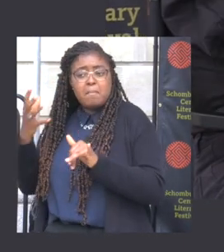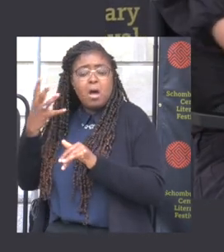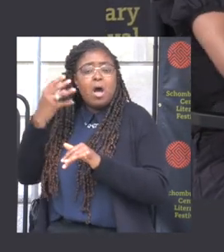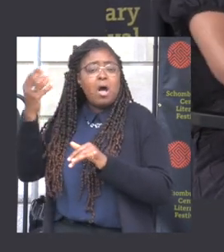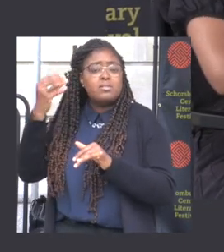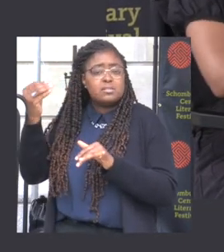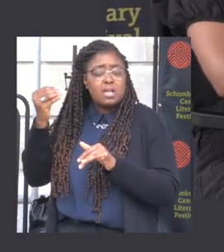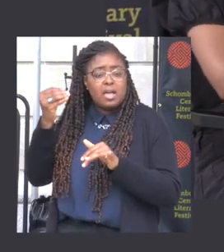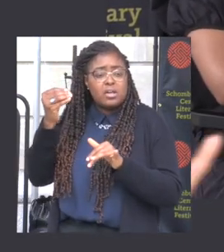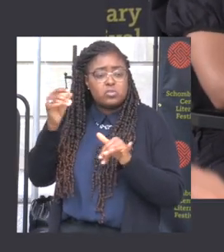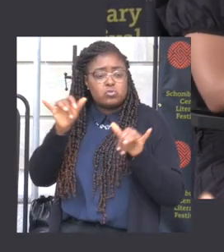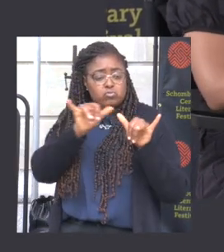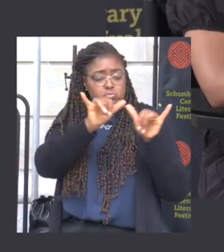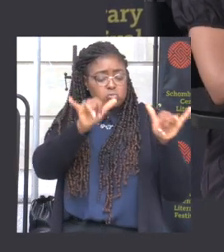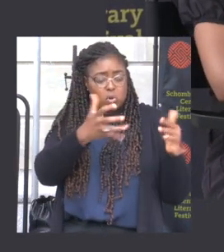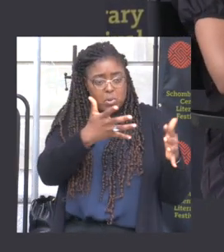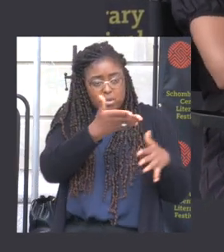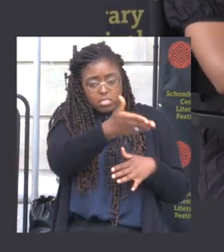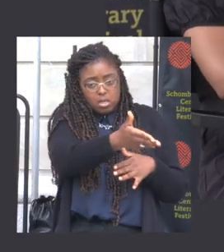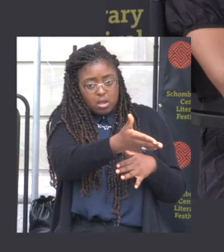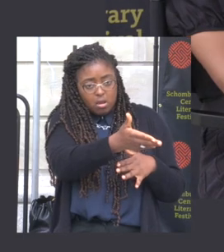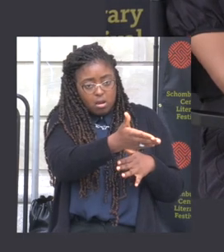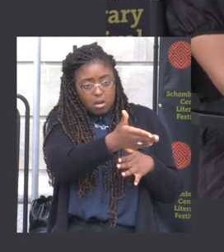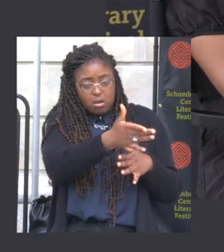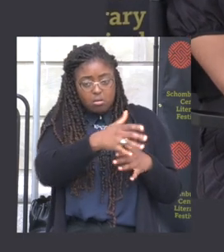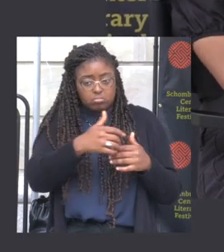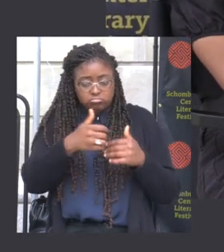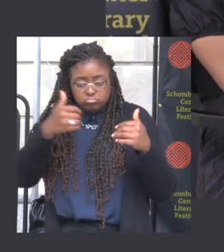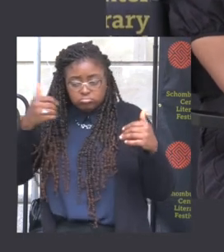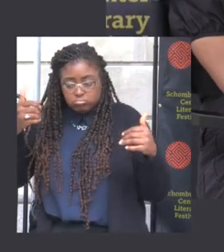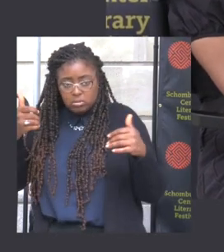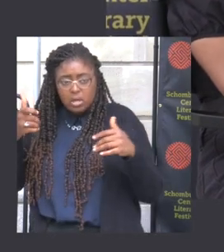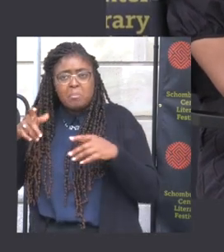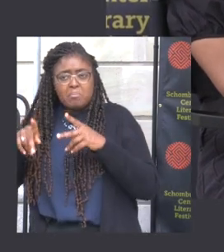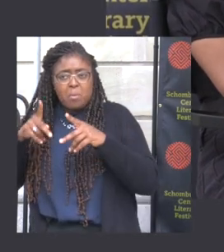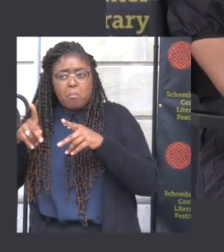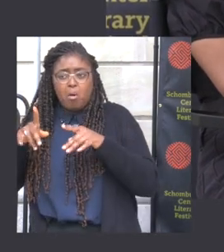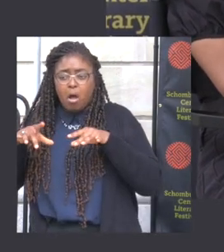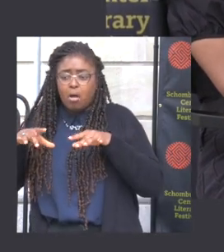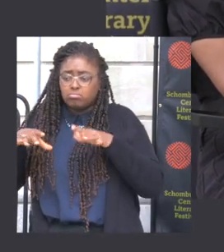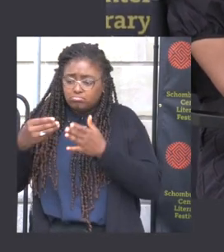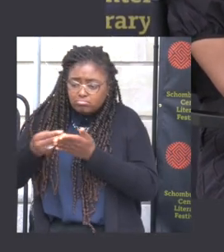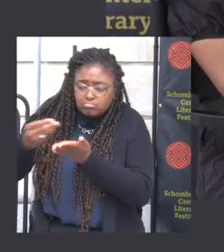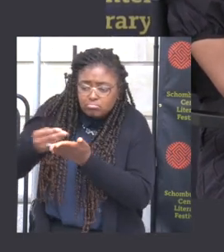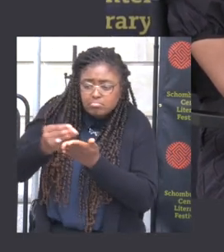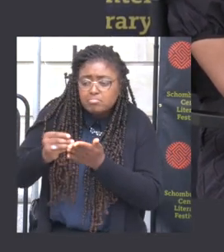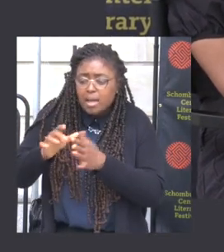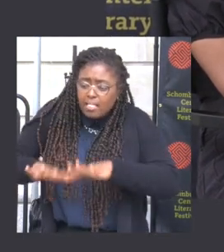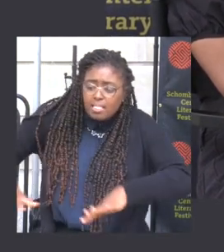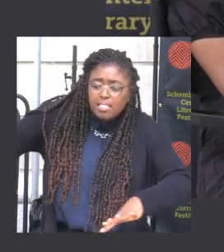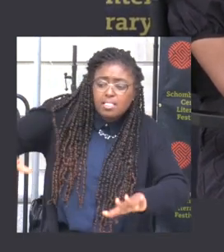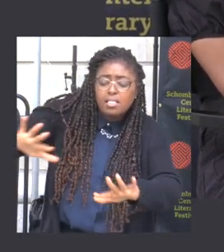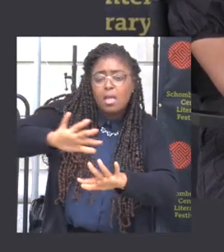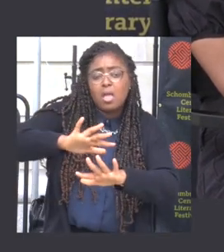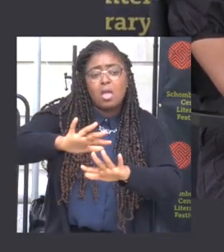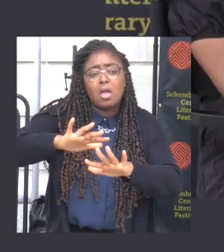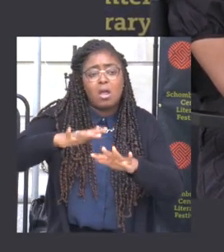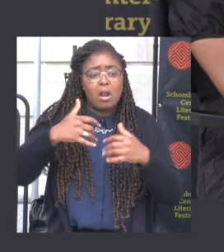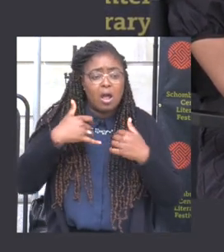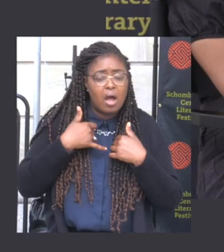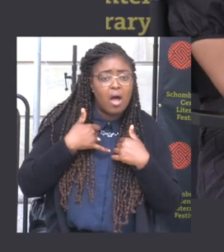current systems. They're creating systems, people are buying up land, they're putting energy into local food